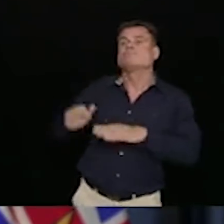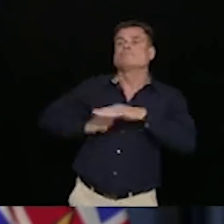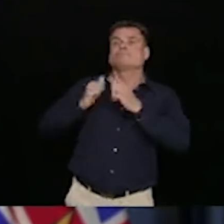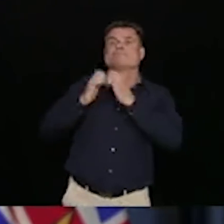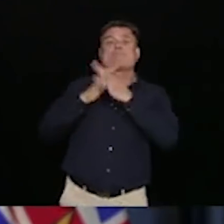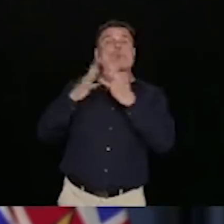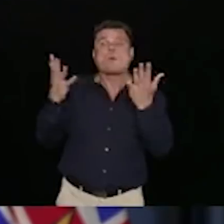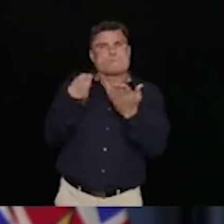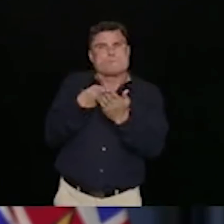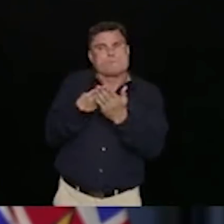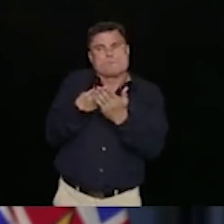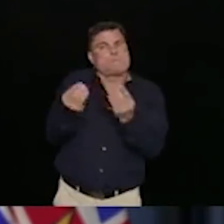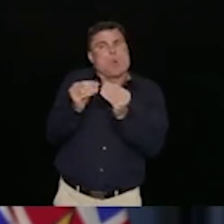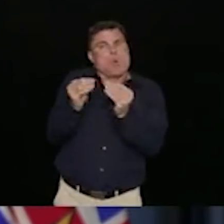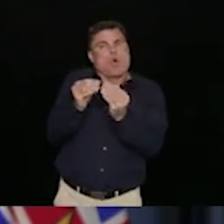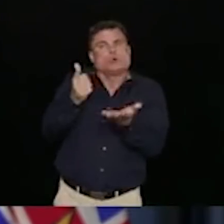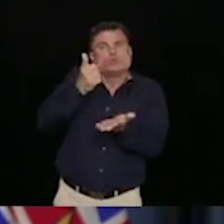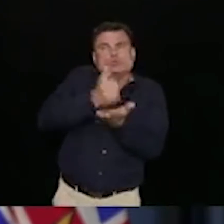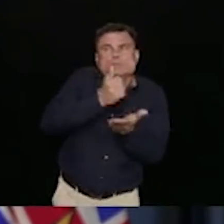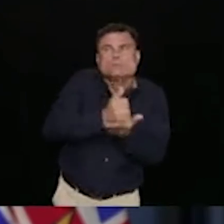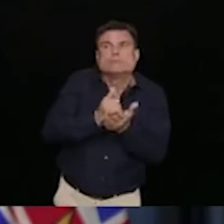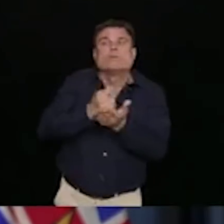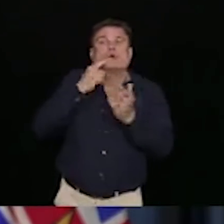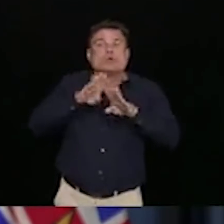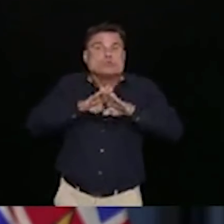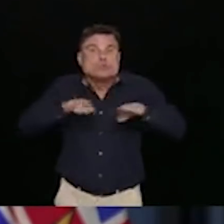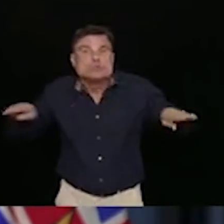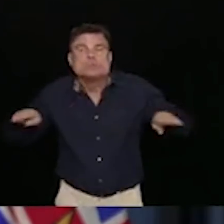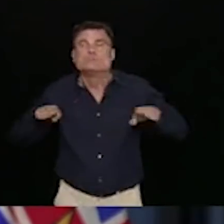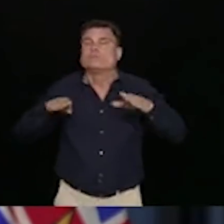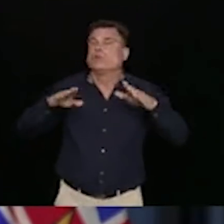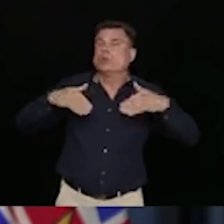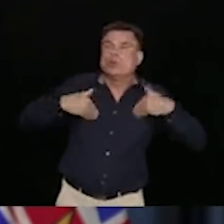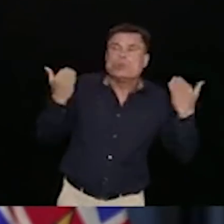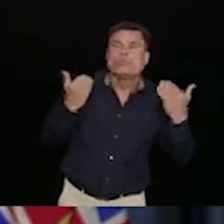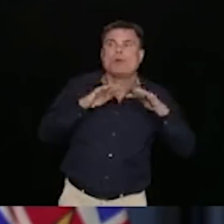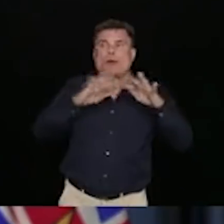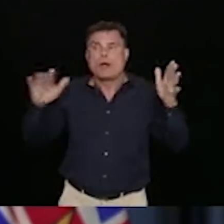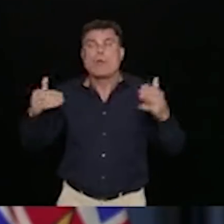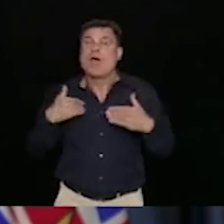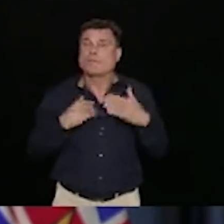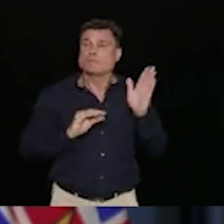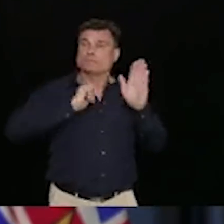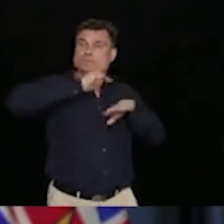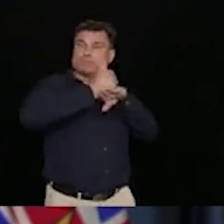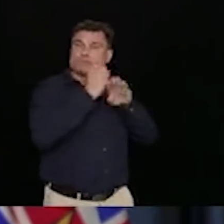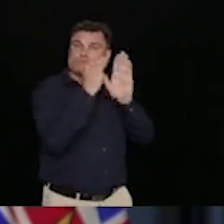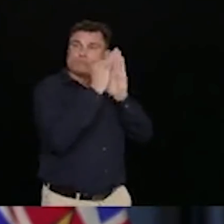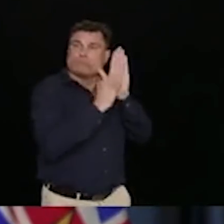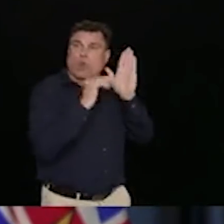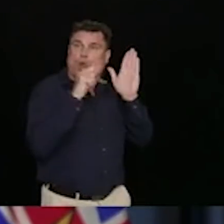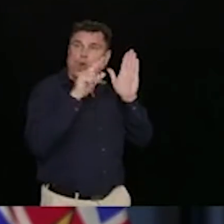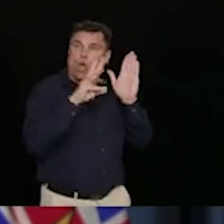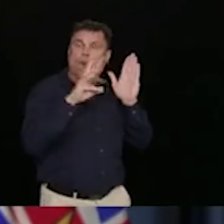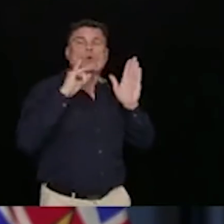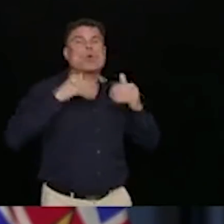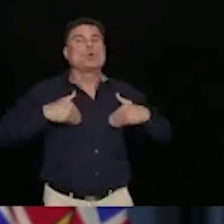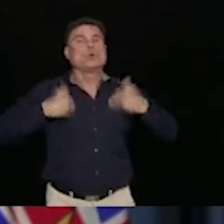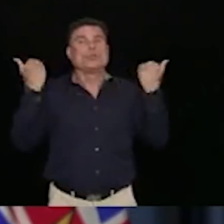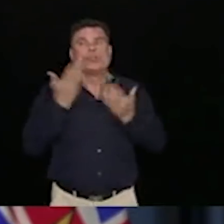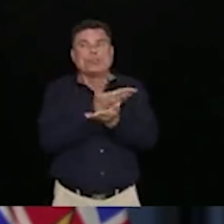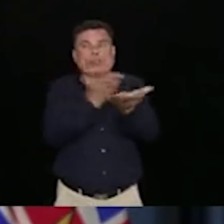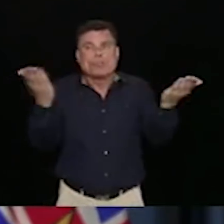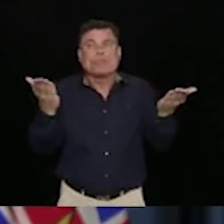an act before the legislature that will help young people, particularly stay in hospital under